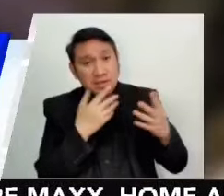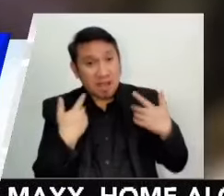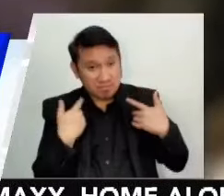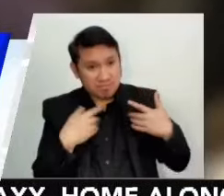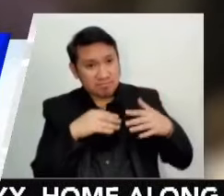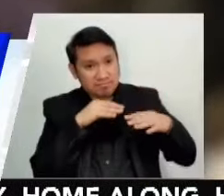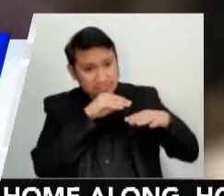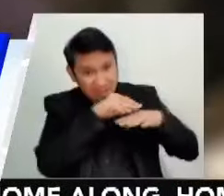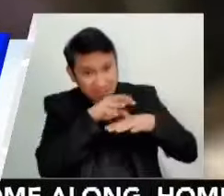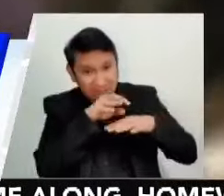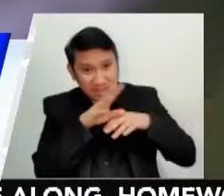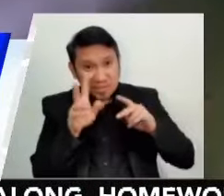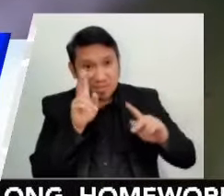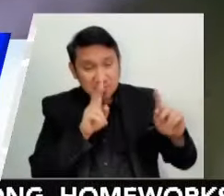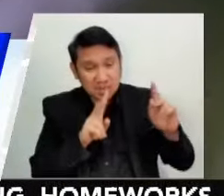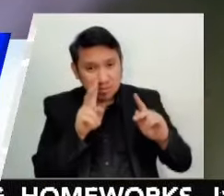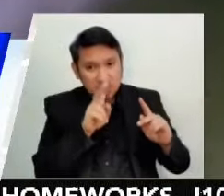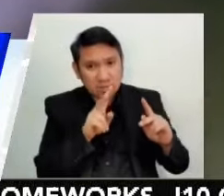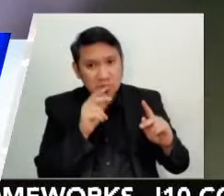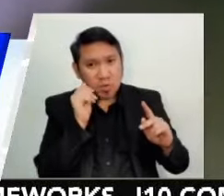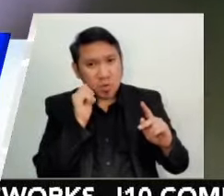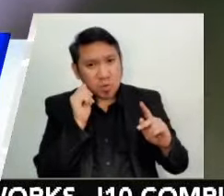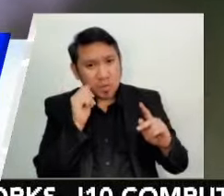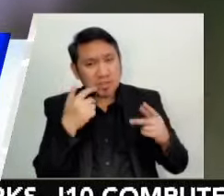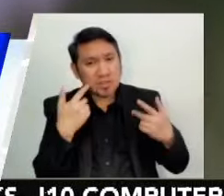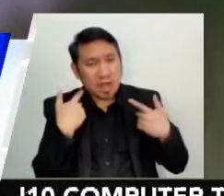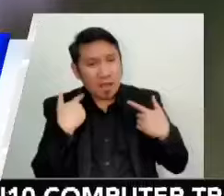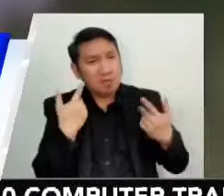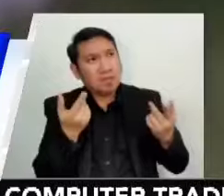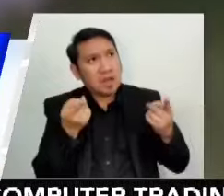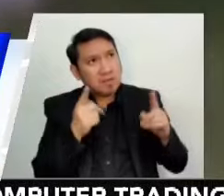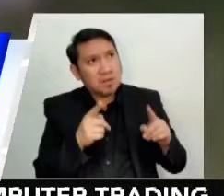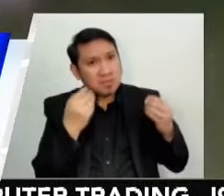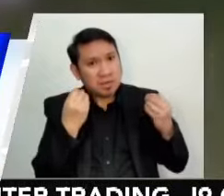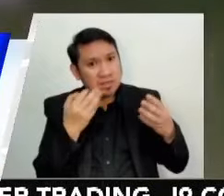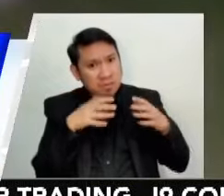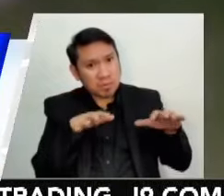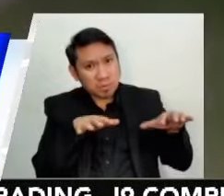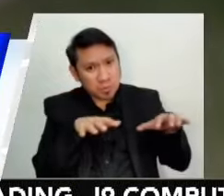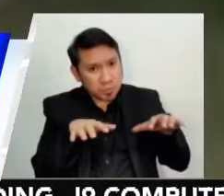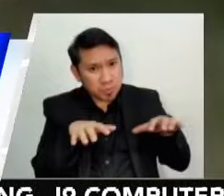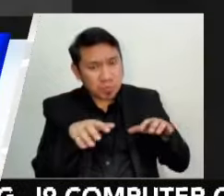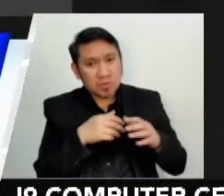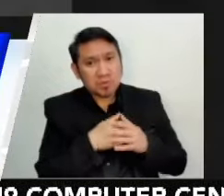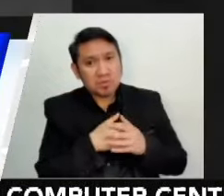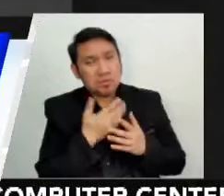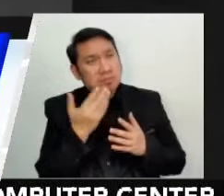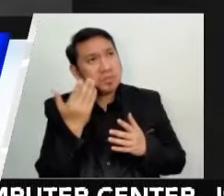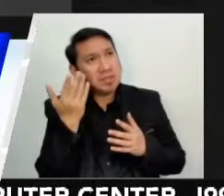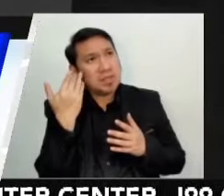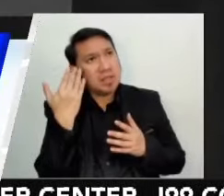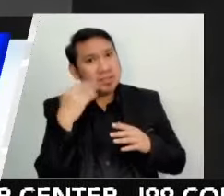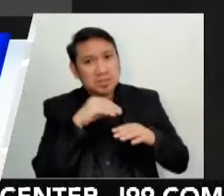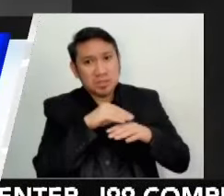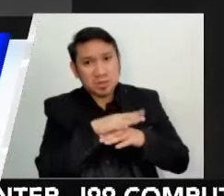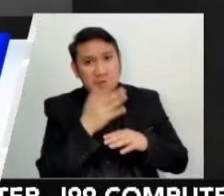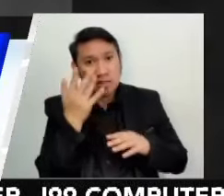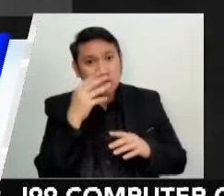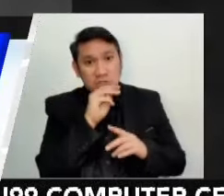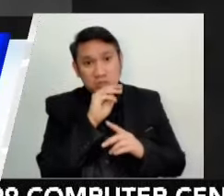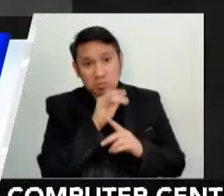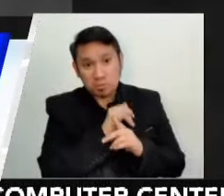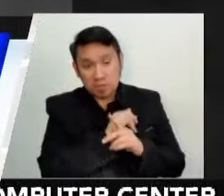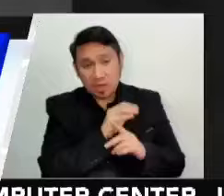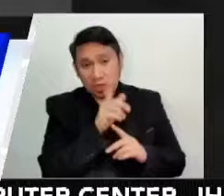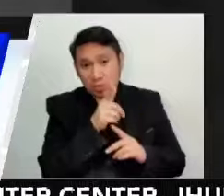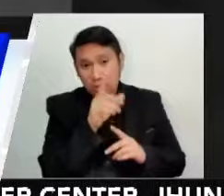yung volcanic earthquake. And in fact, the last advisory that we released was last May 26 kasi nagkaroon ng